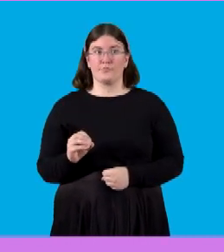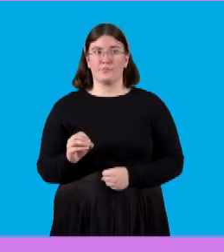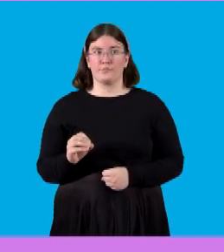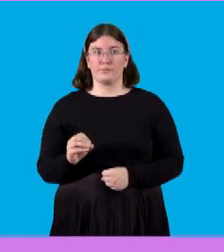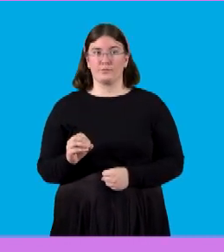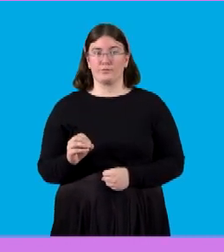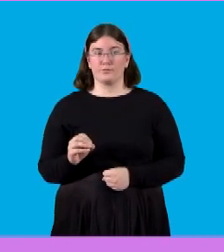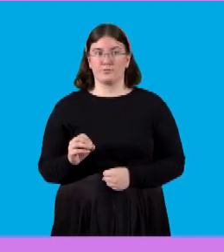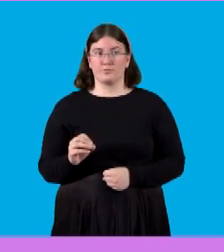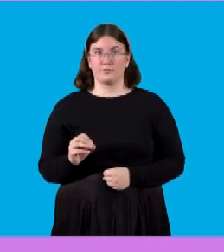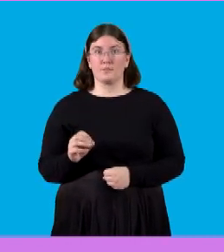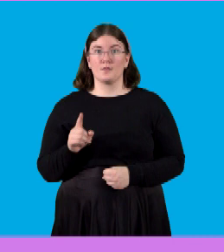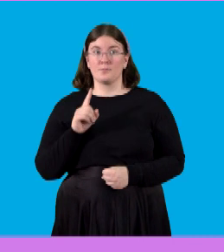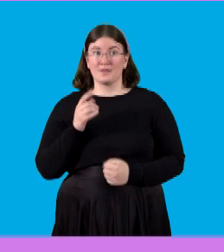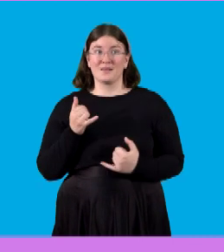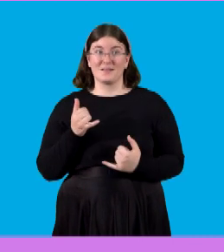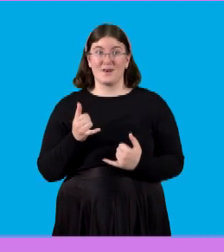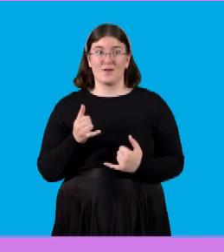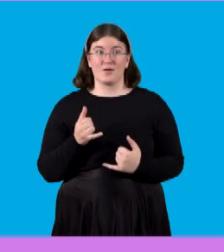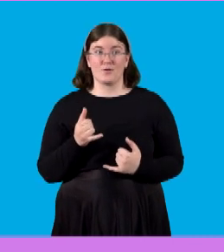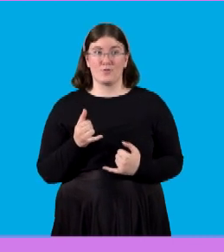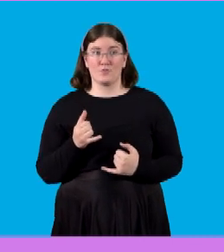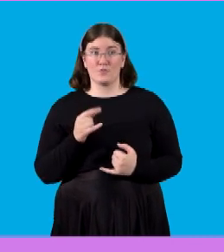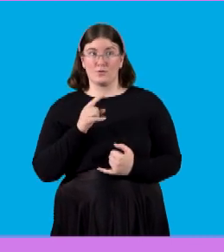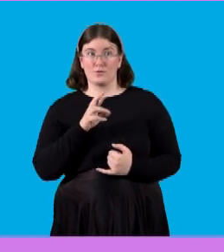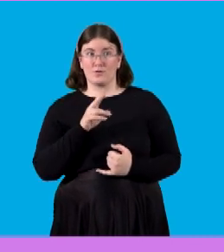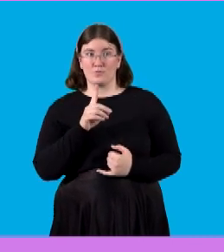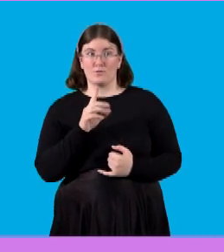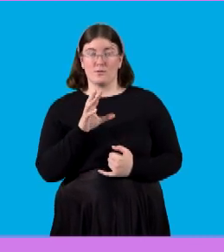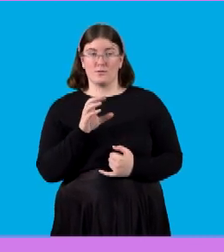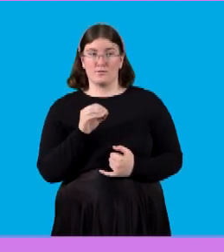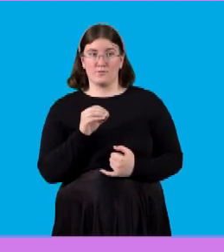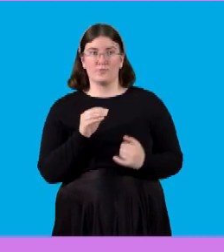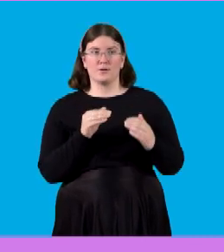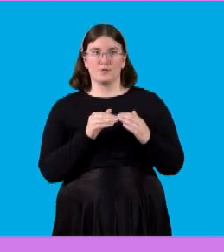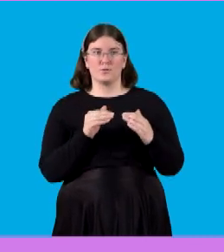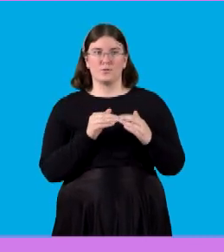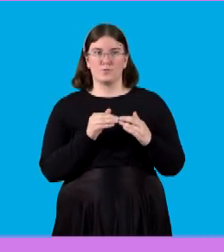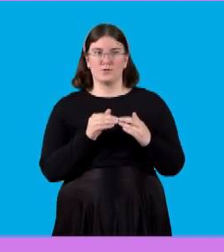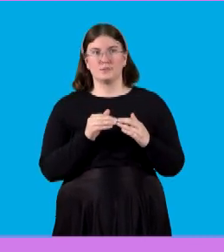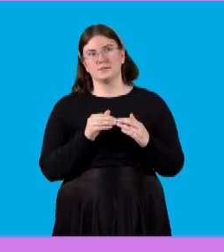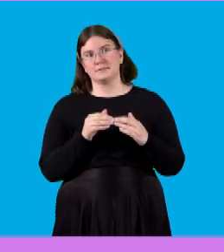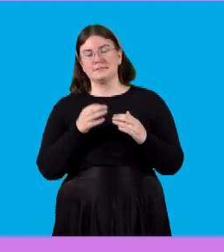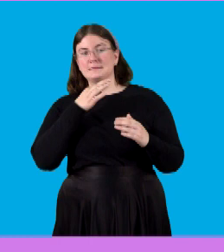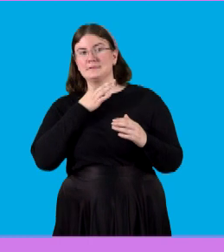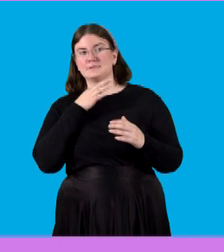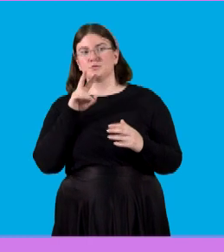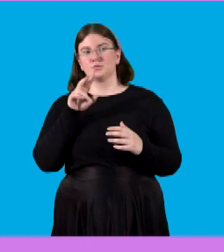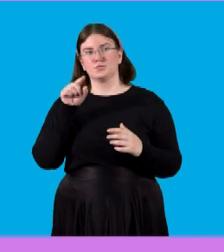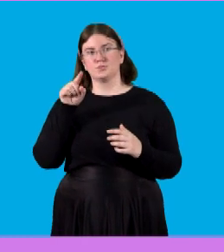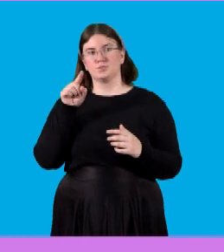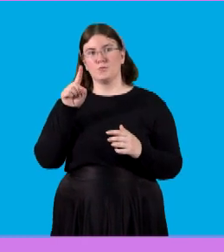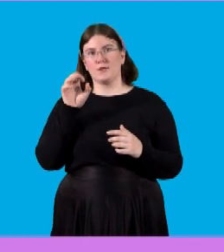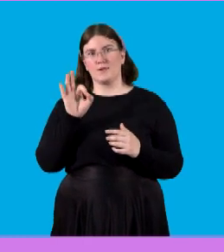150, and then that 150 now is equivalent in England, right, Manchester, of 213